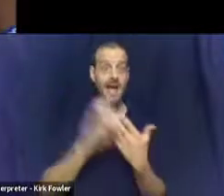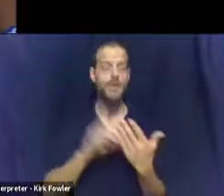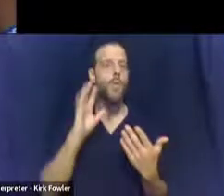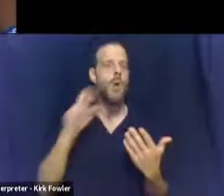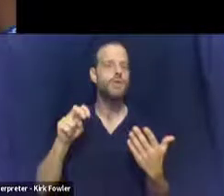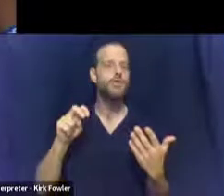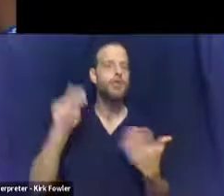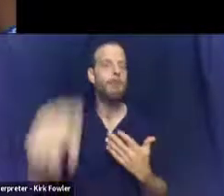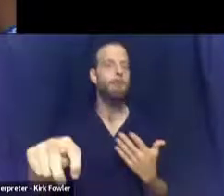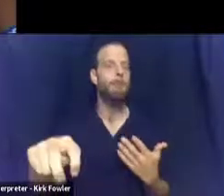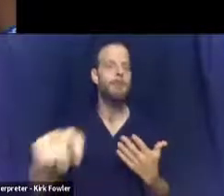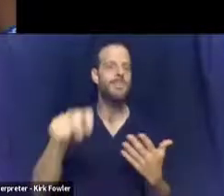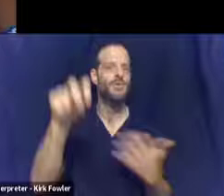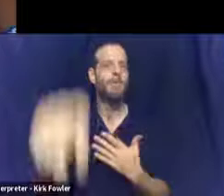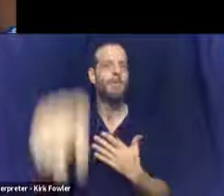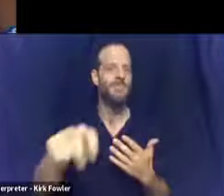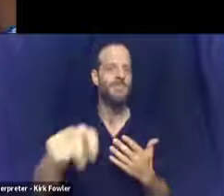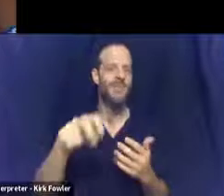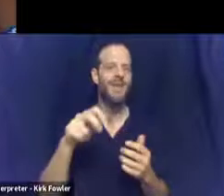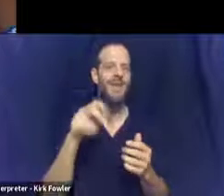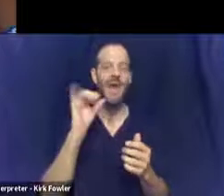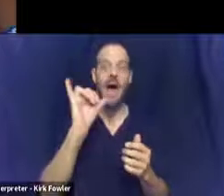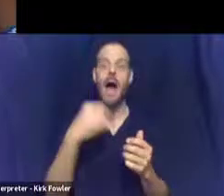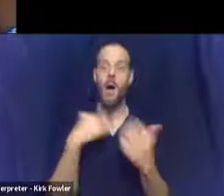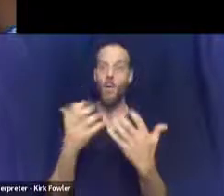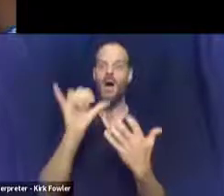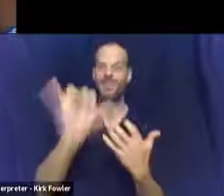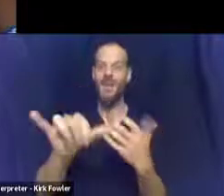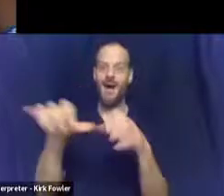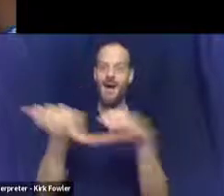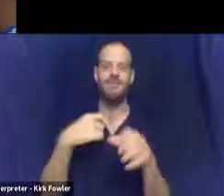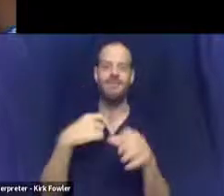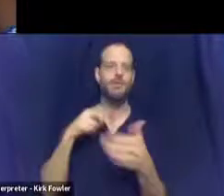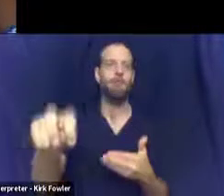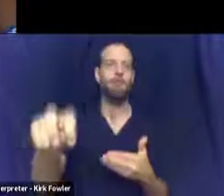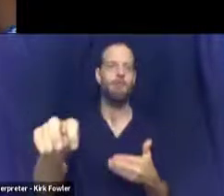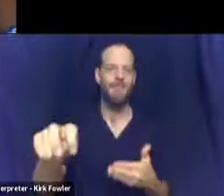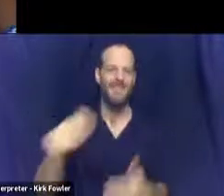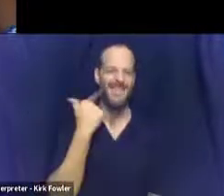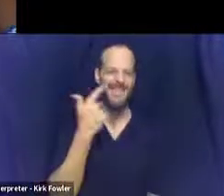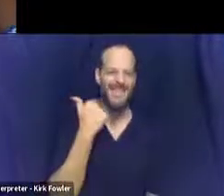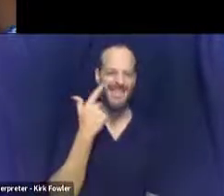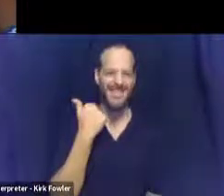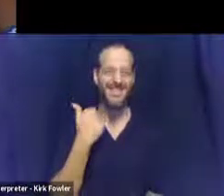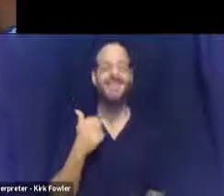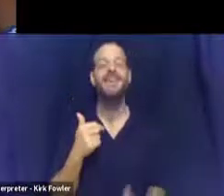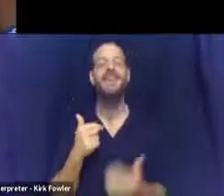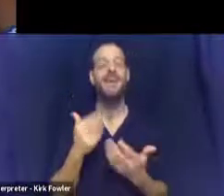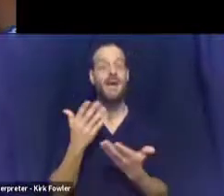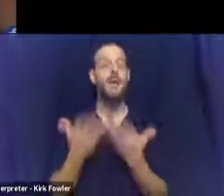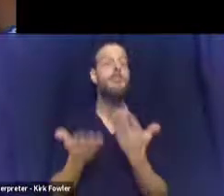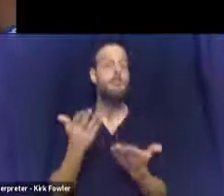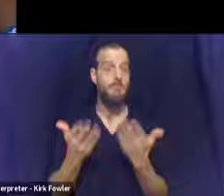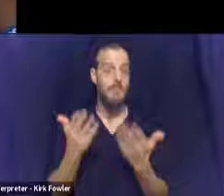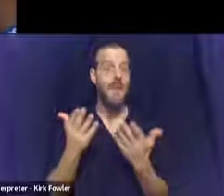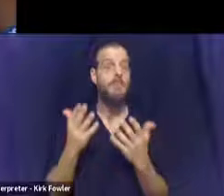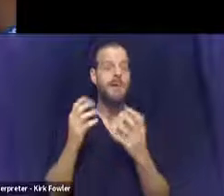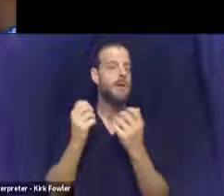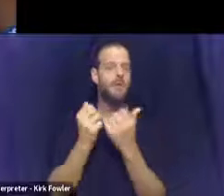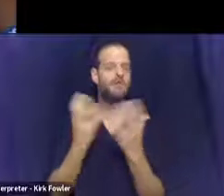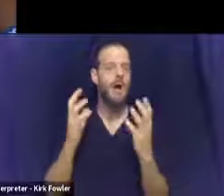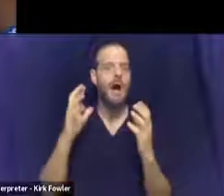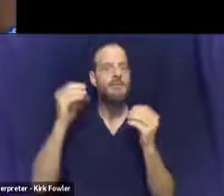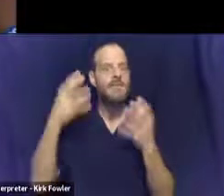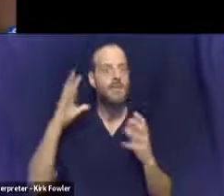might just go straight to the activity they want to do. And as much as that might drive a teacher crazy, man, it's a dream come true for somebody who